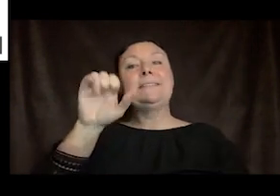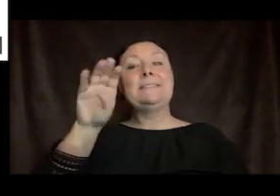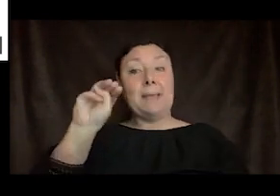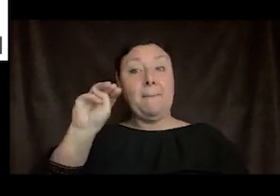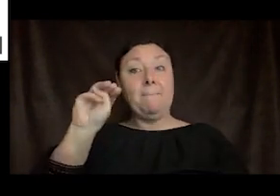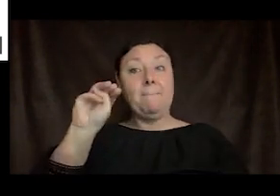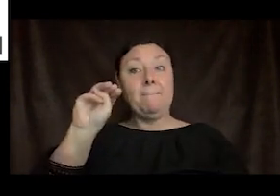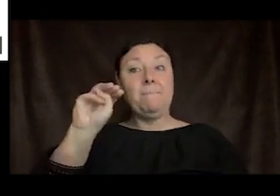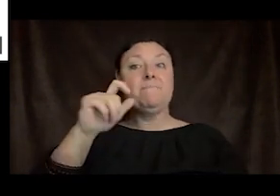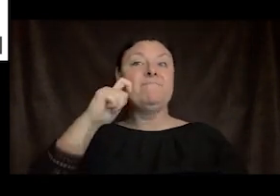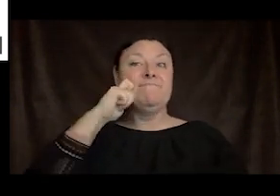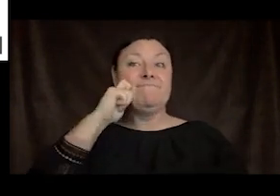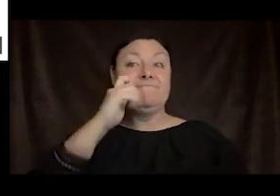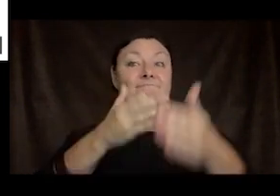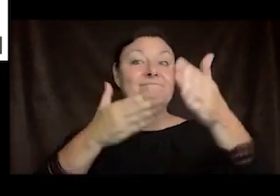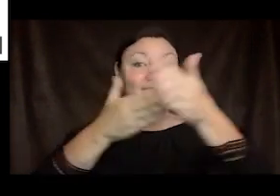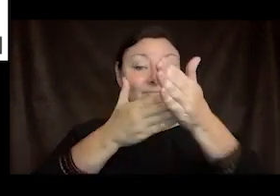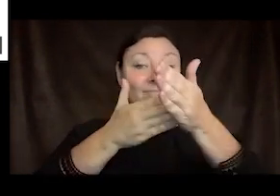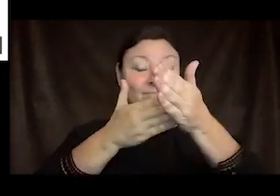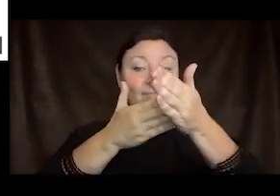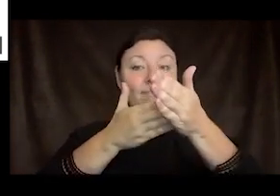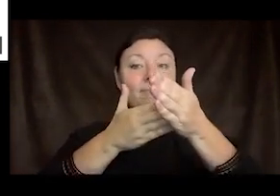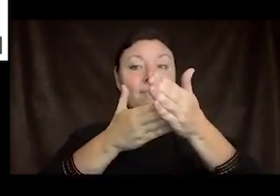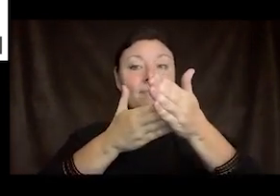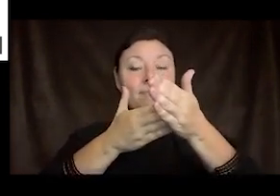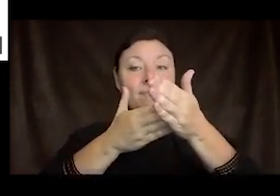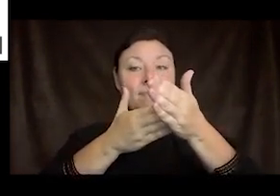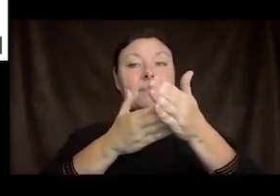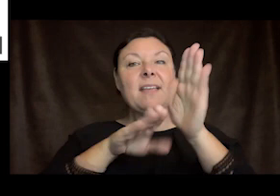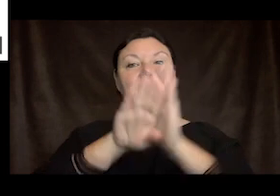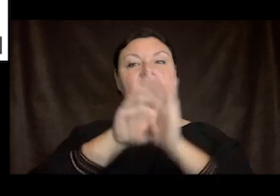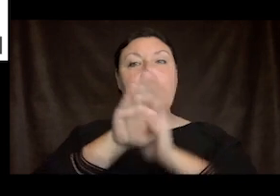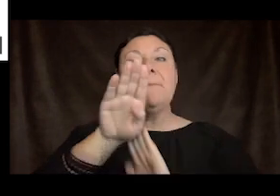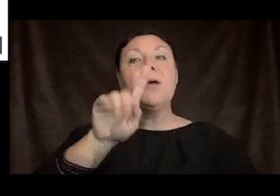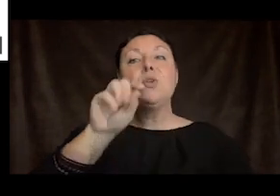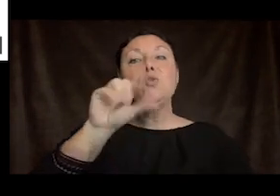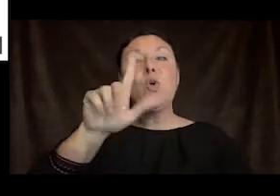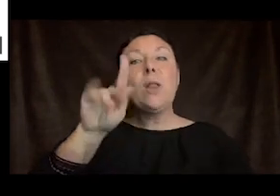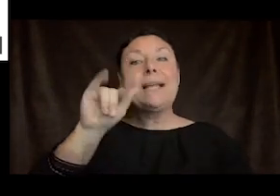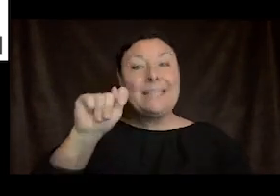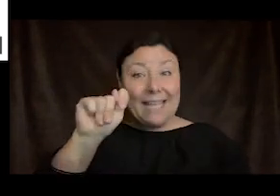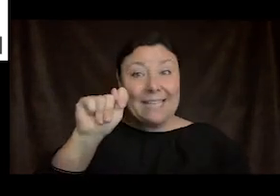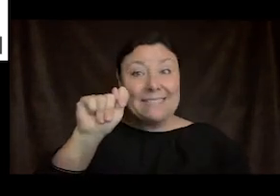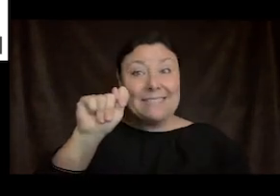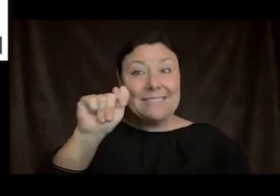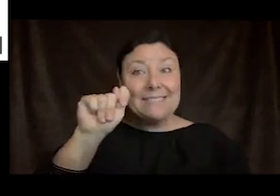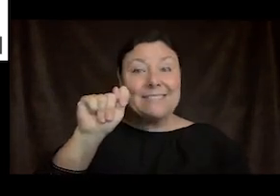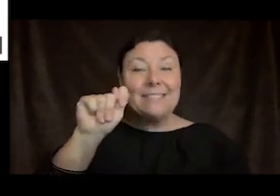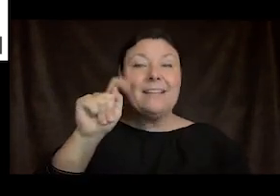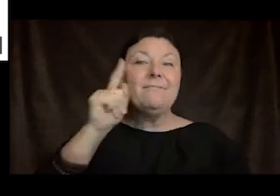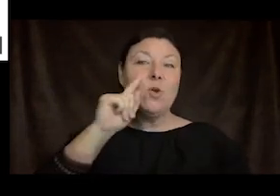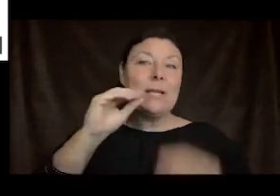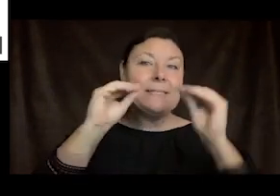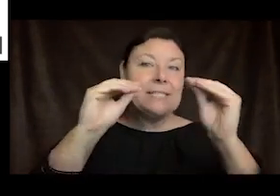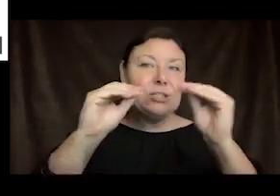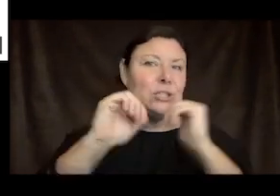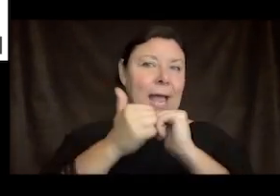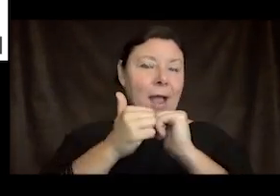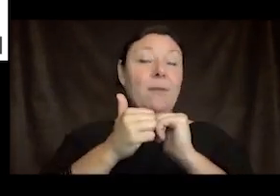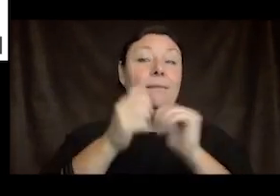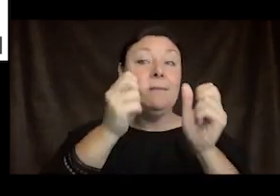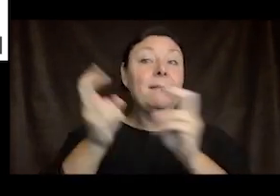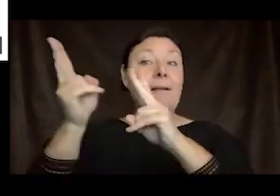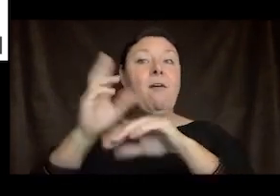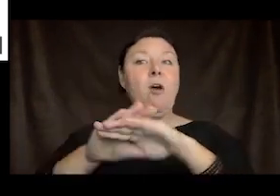toolkit. We do have a previous session that Dr. Tyson did with us that will be available on ODE's website. So